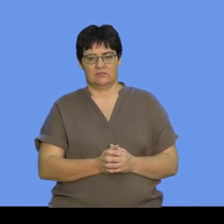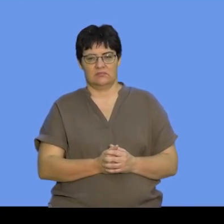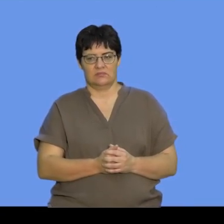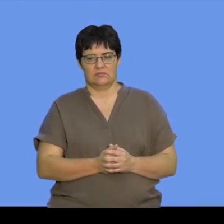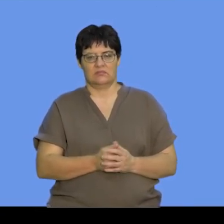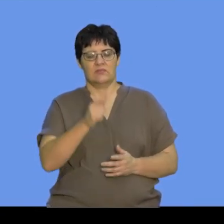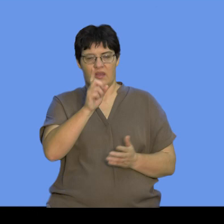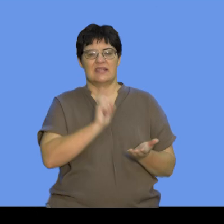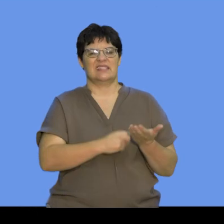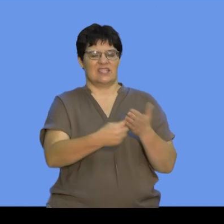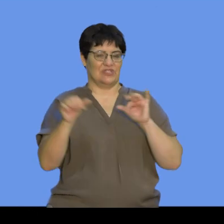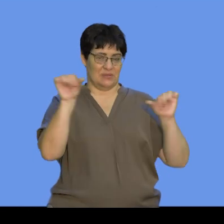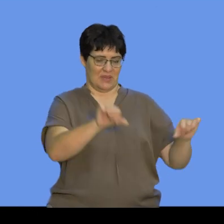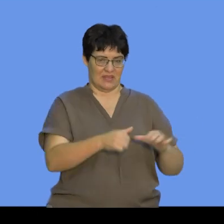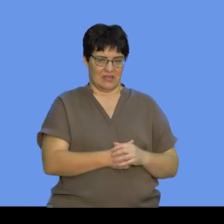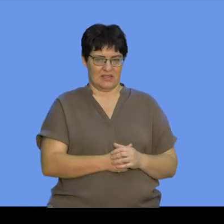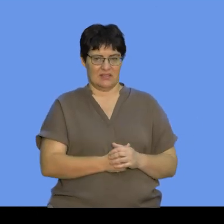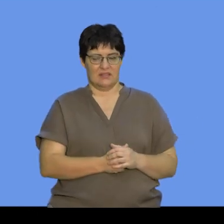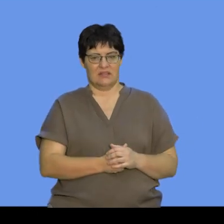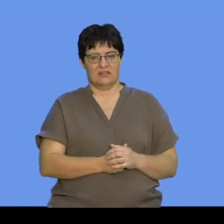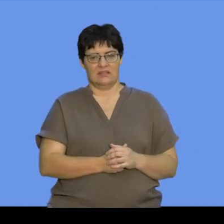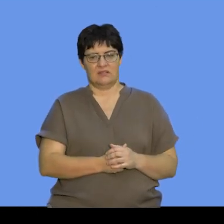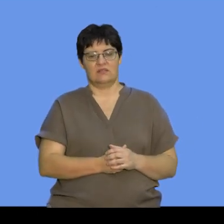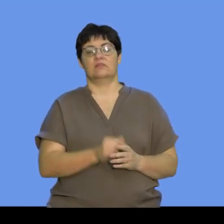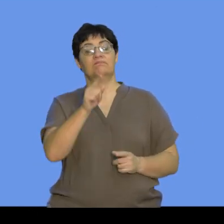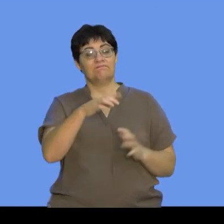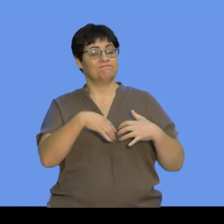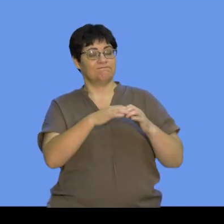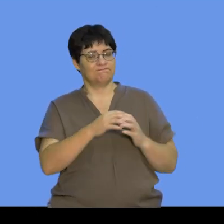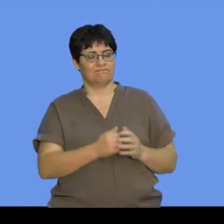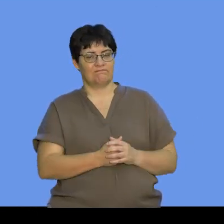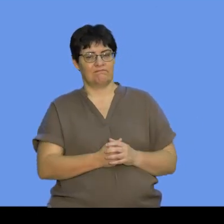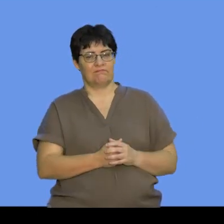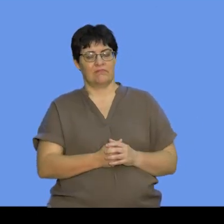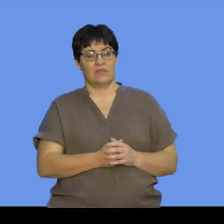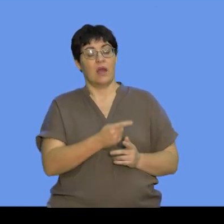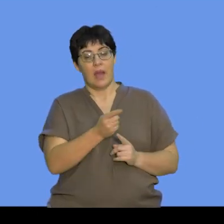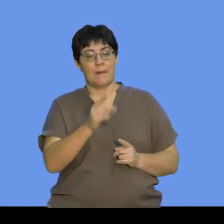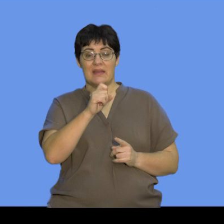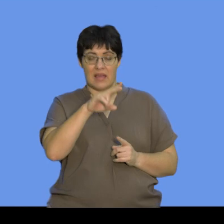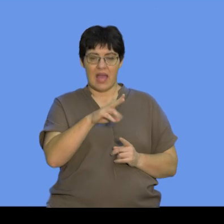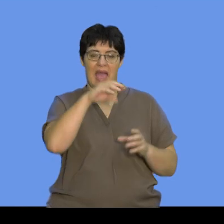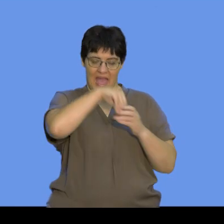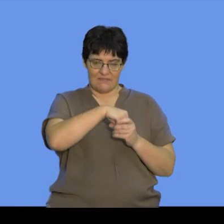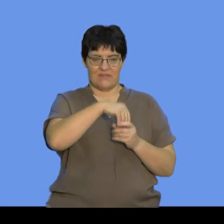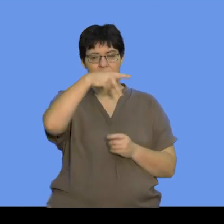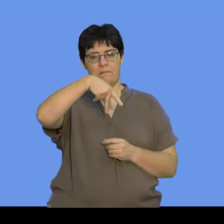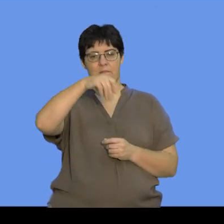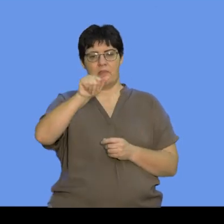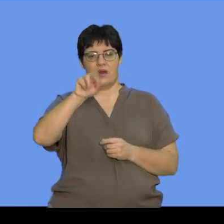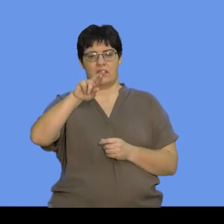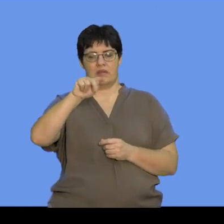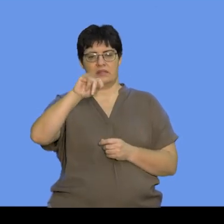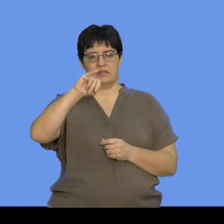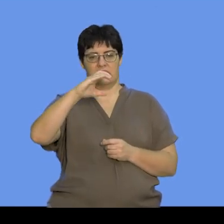our discussion. Okay, so the composition is that all matter is made up of particles. Okay, so all